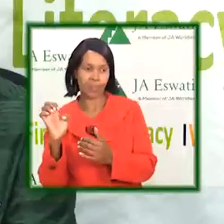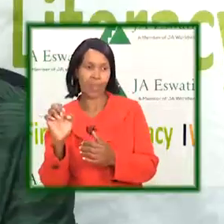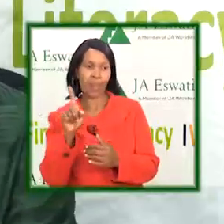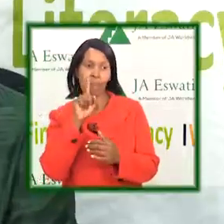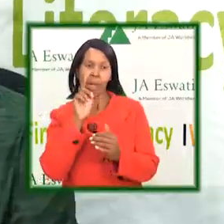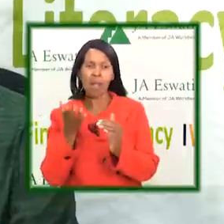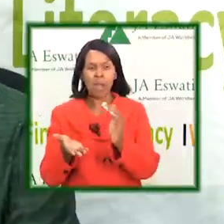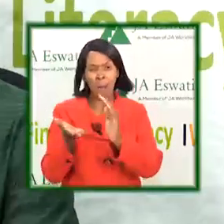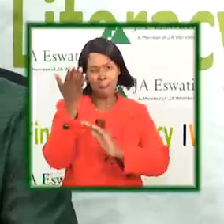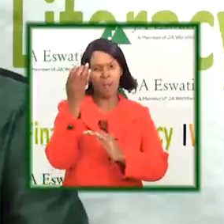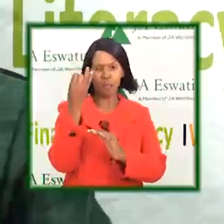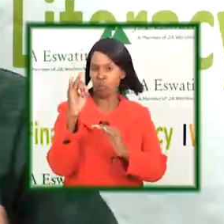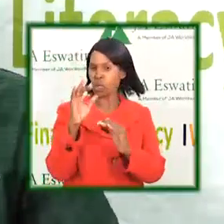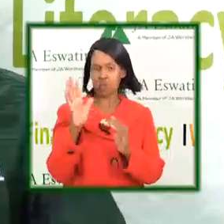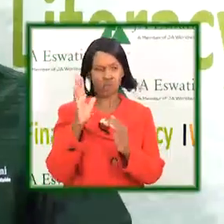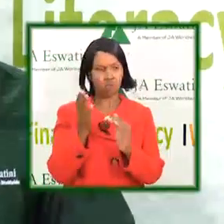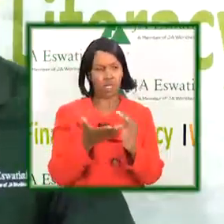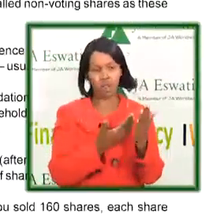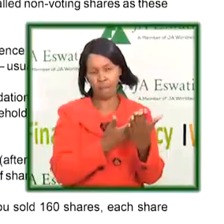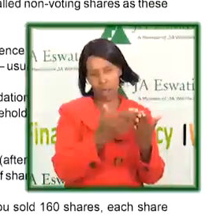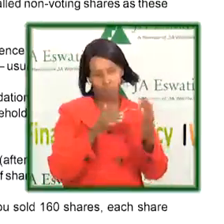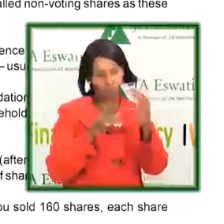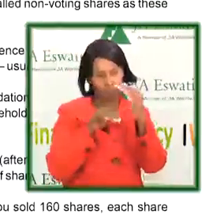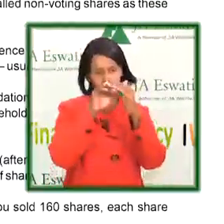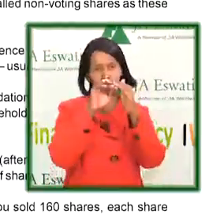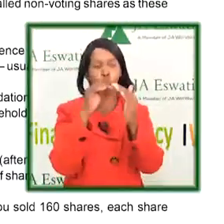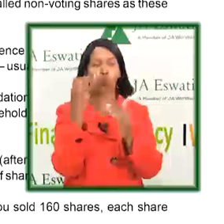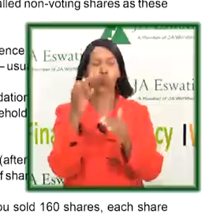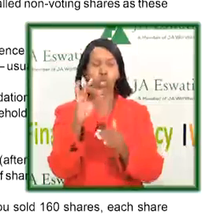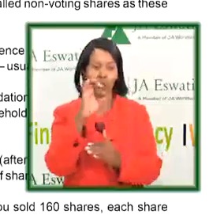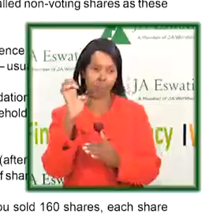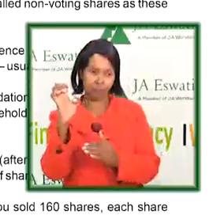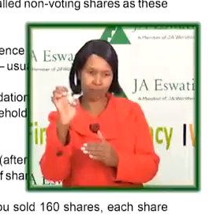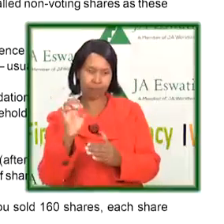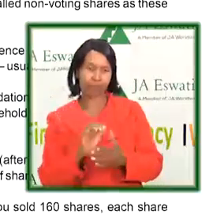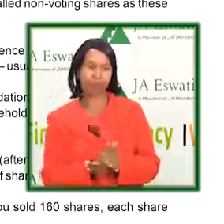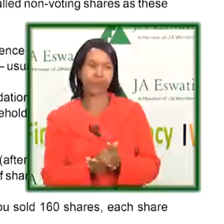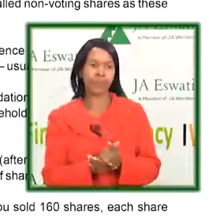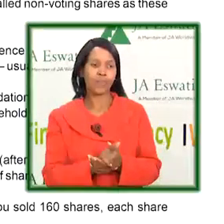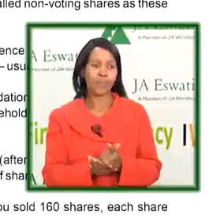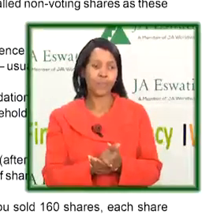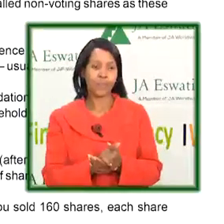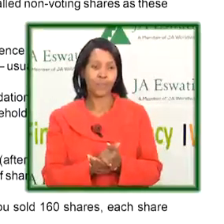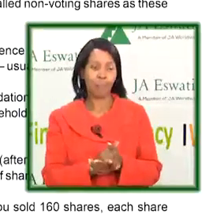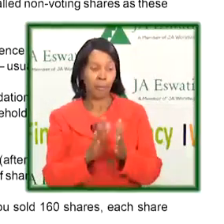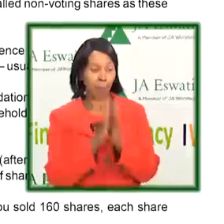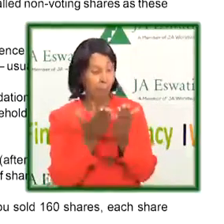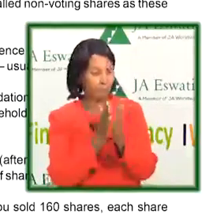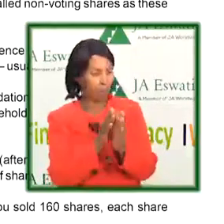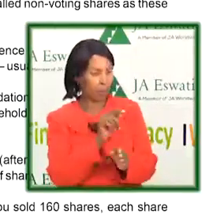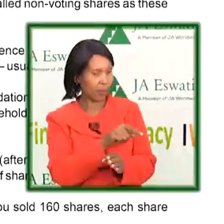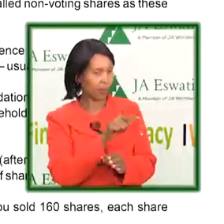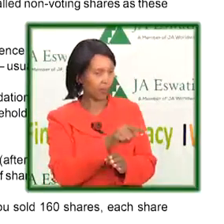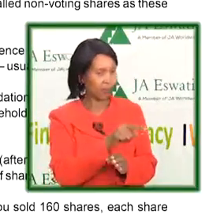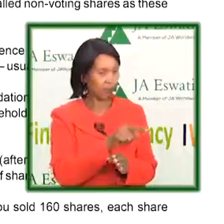20 emalangeni. The reason is, if you can go to the book, it says each of